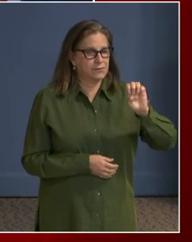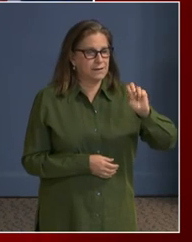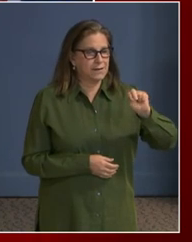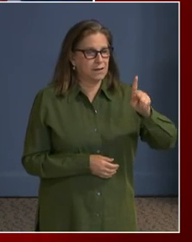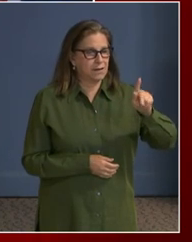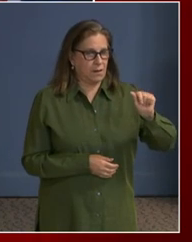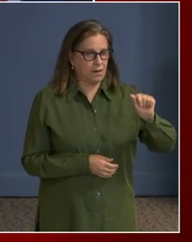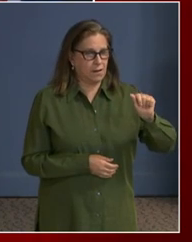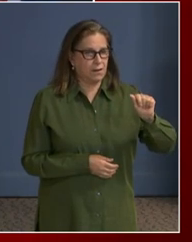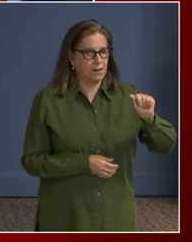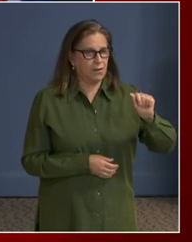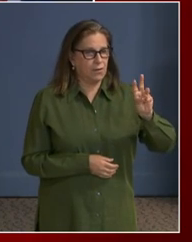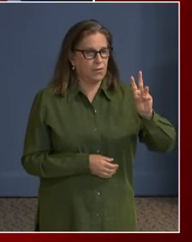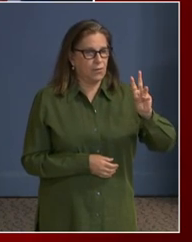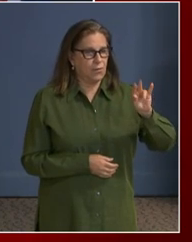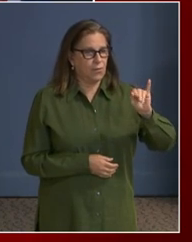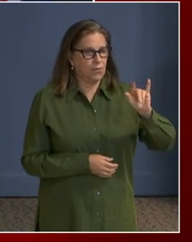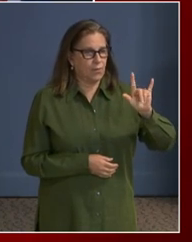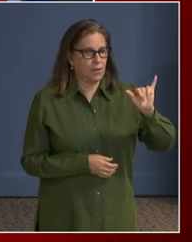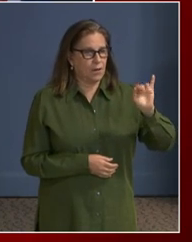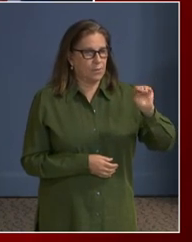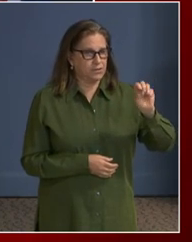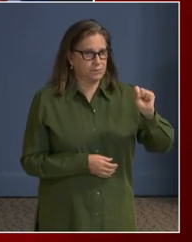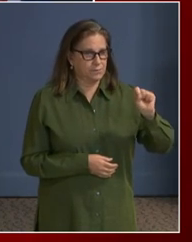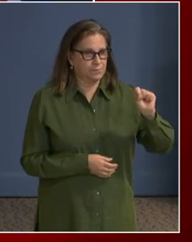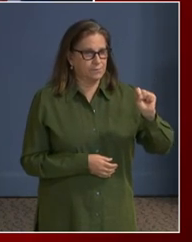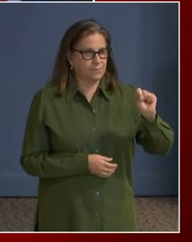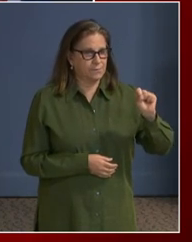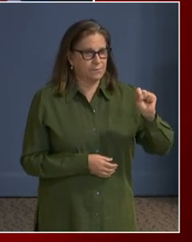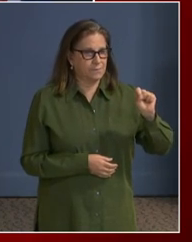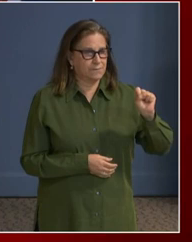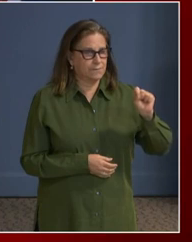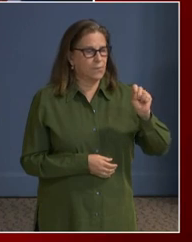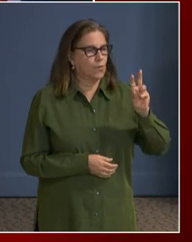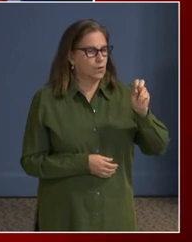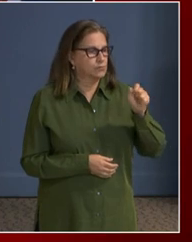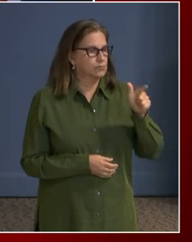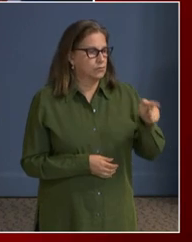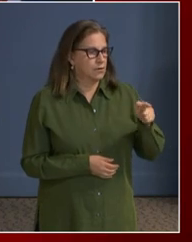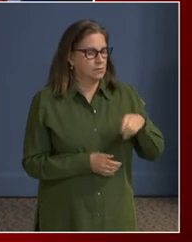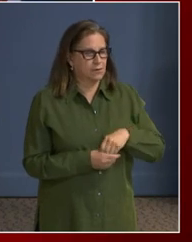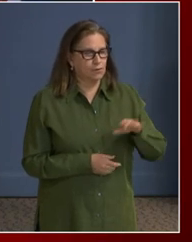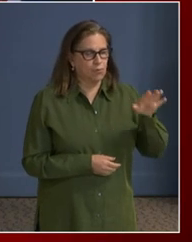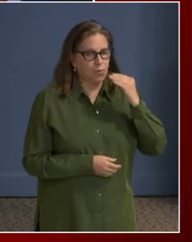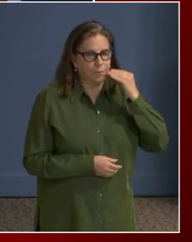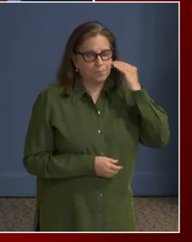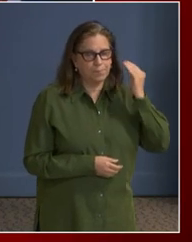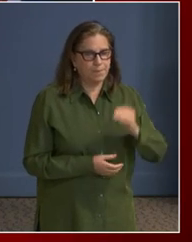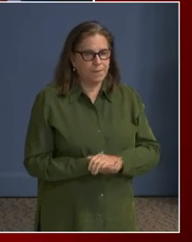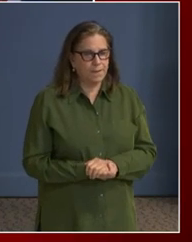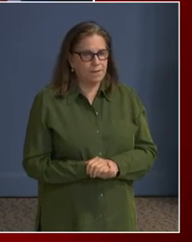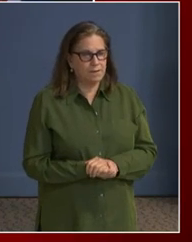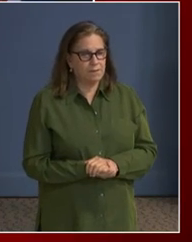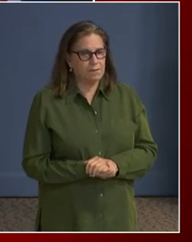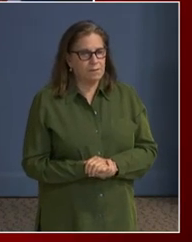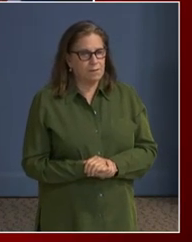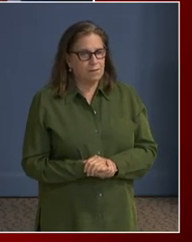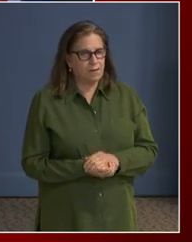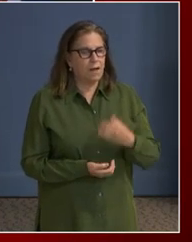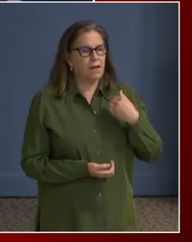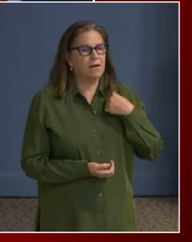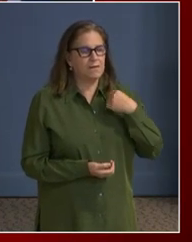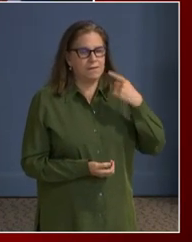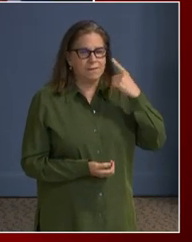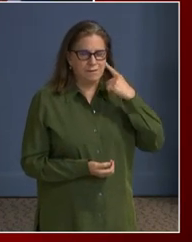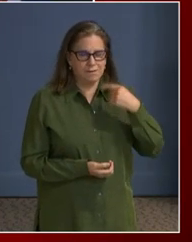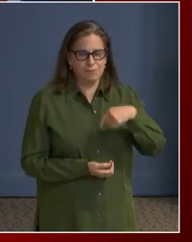is domestic in nature. We've made significant progress in that case. About a half hour later,